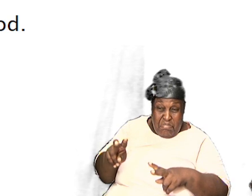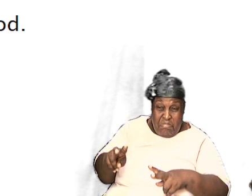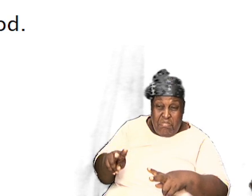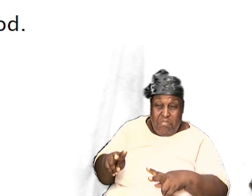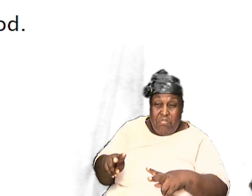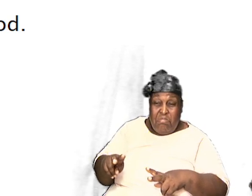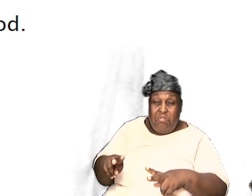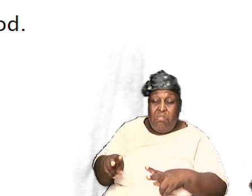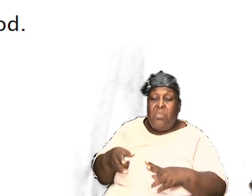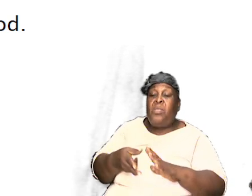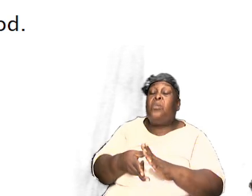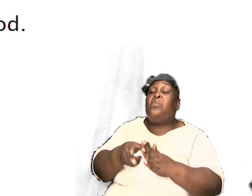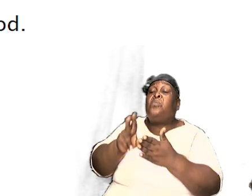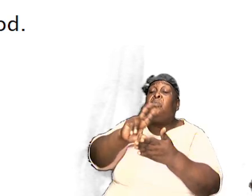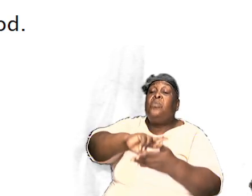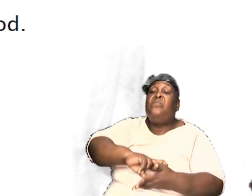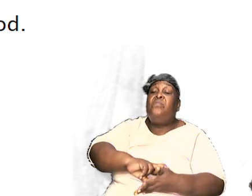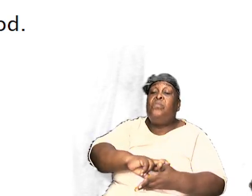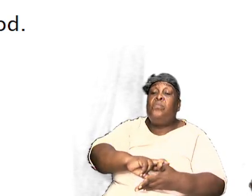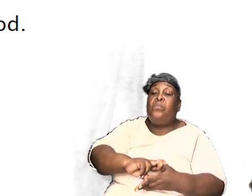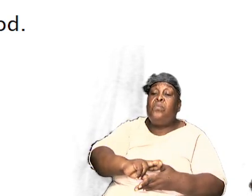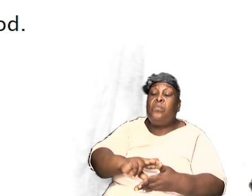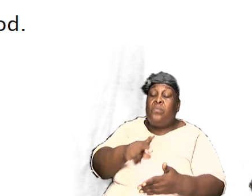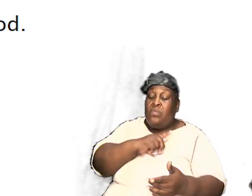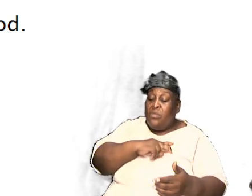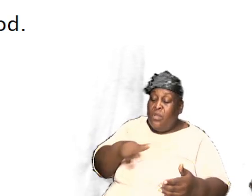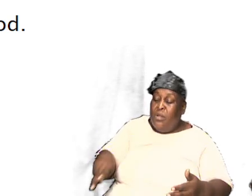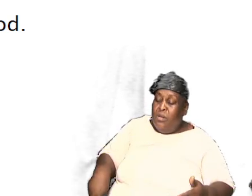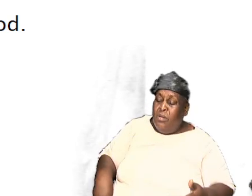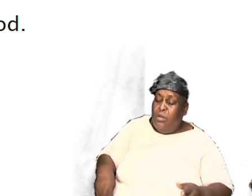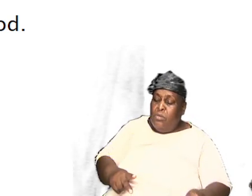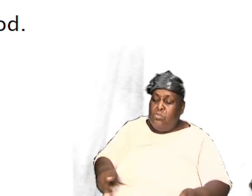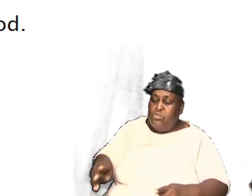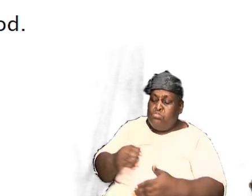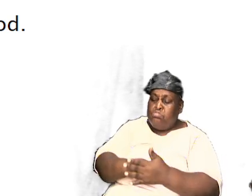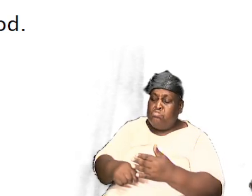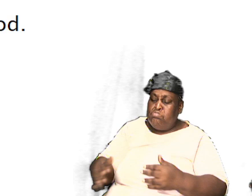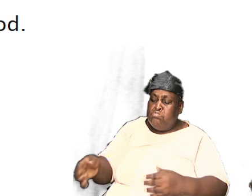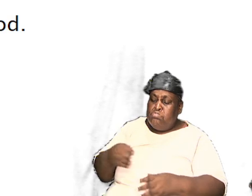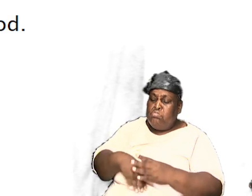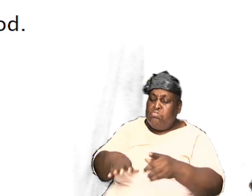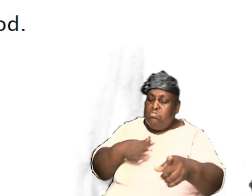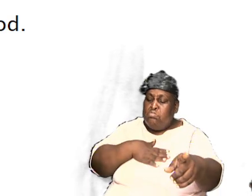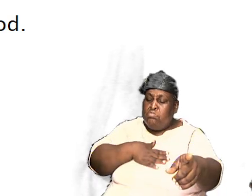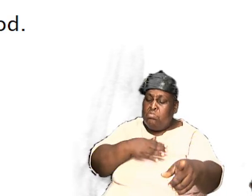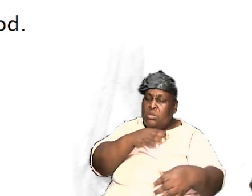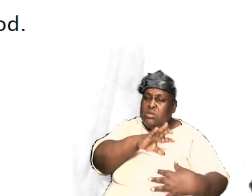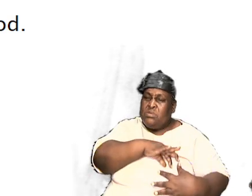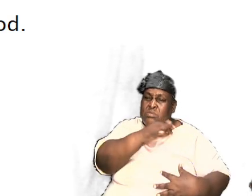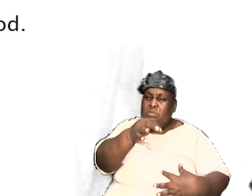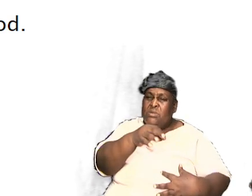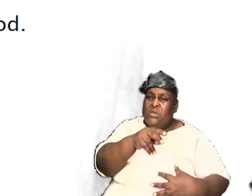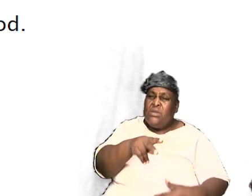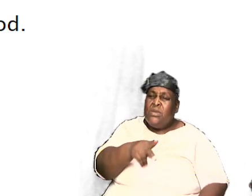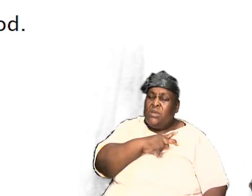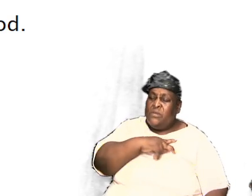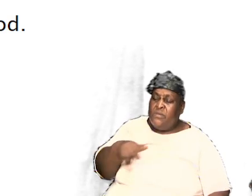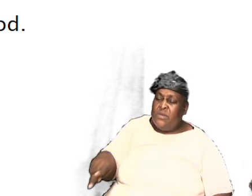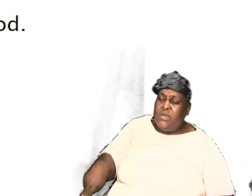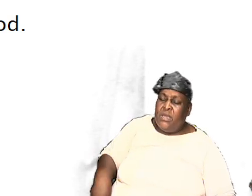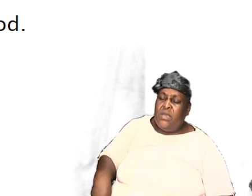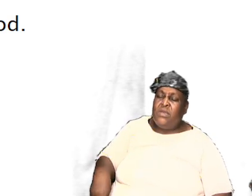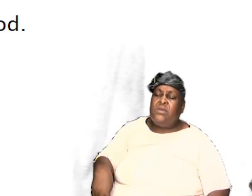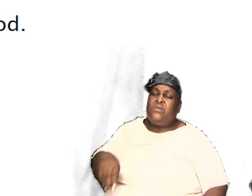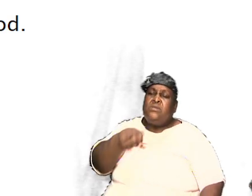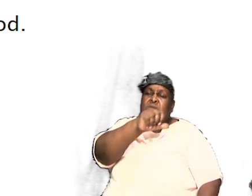about recap, you know, the Lord brought something in my spirit. You know, it seems far, I did not say this the last time. I'm telling you, no.